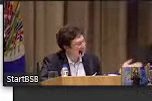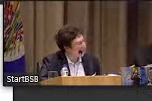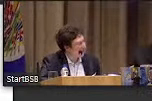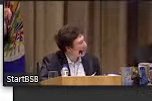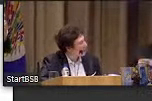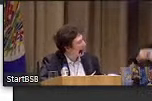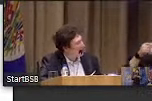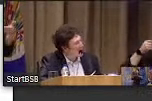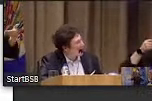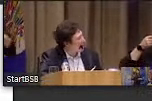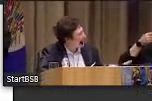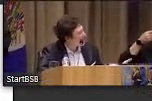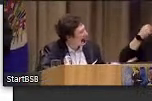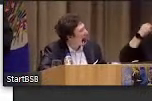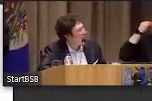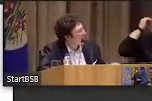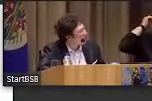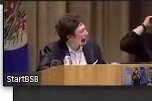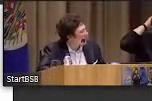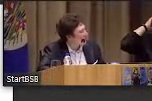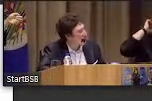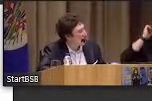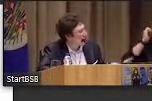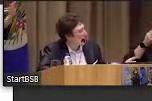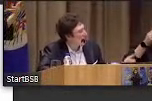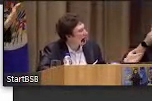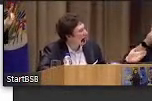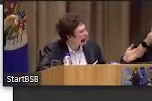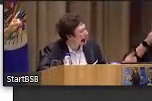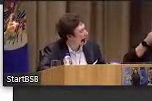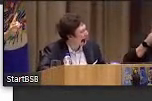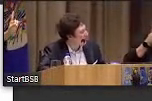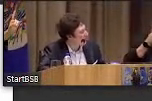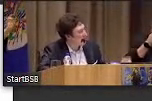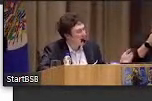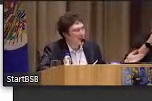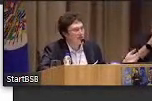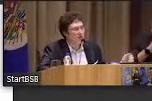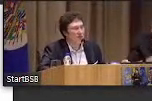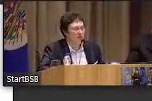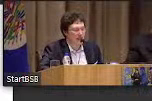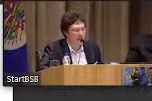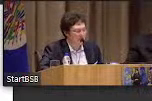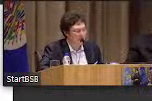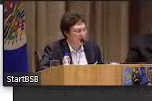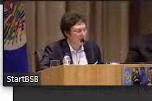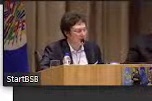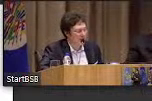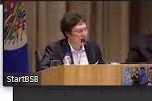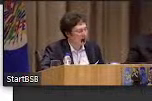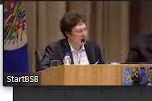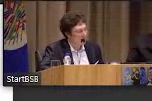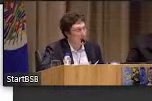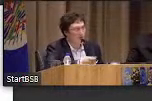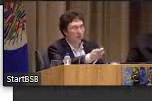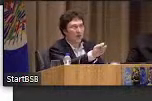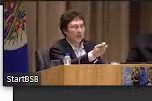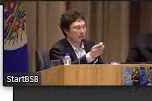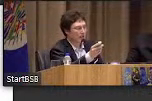the colleagues. It seems like magic, but it's not, unfortunately. It requires a lot of human